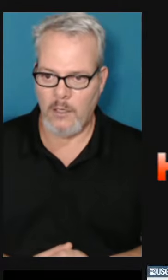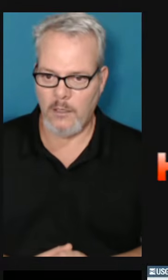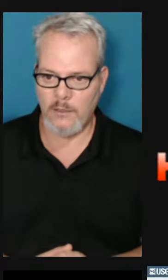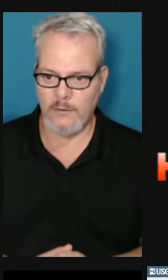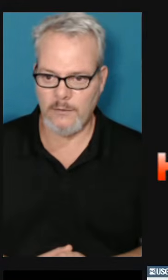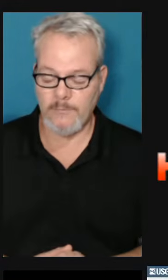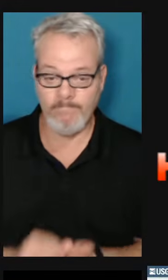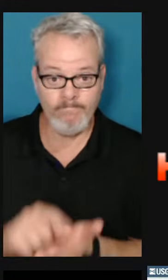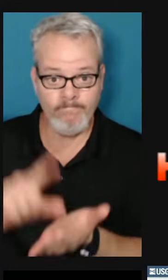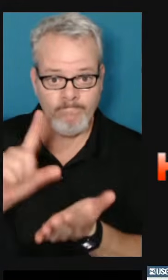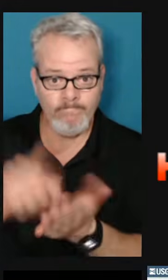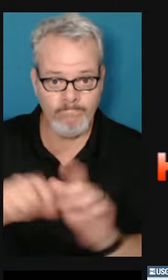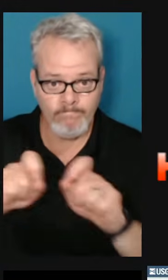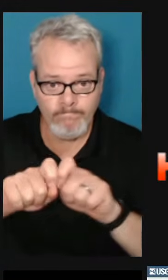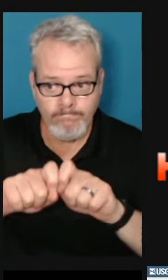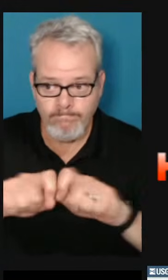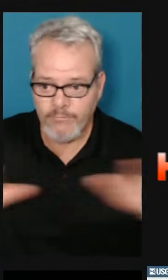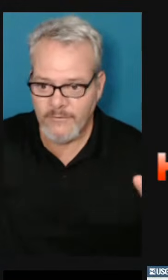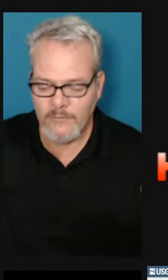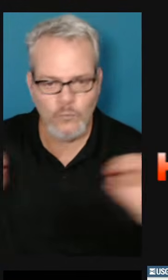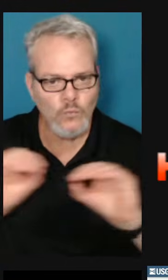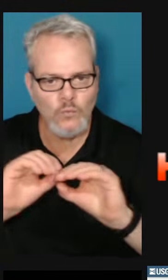nothing really following from it, and no real